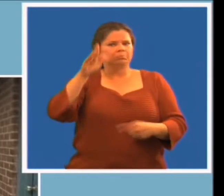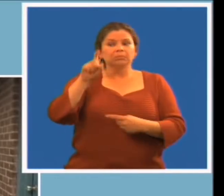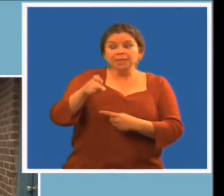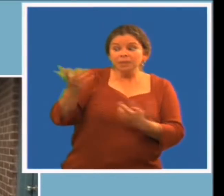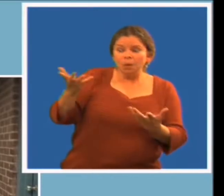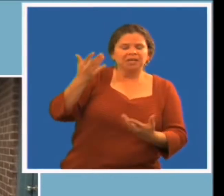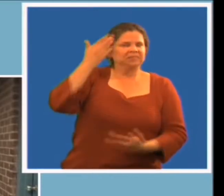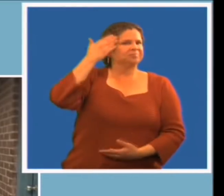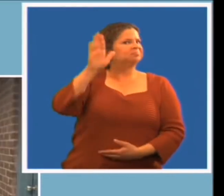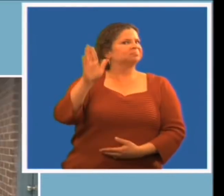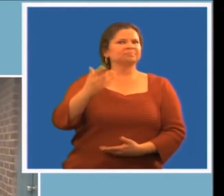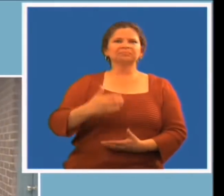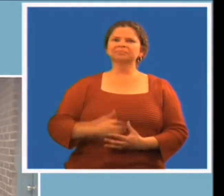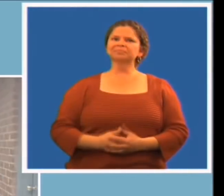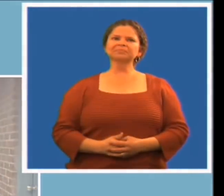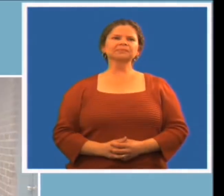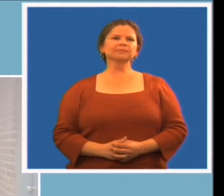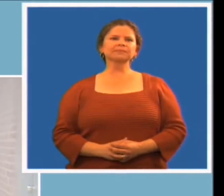need.